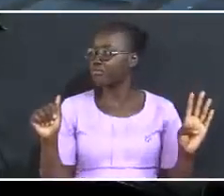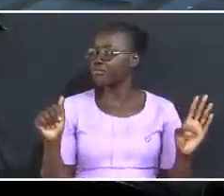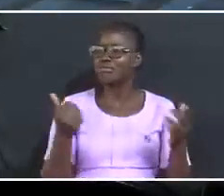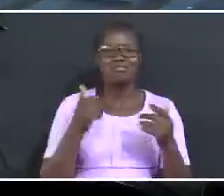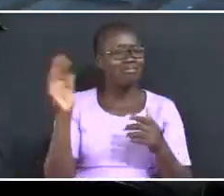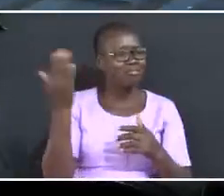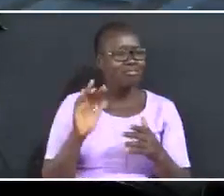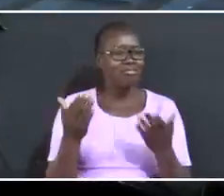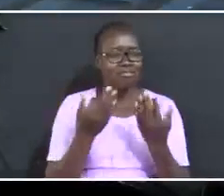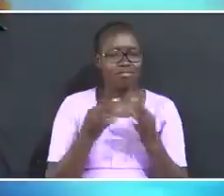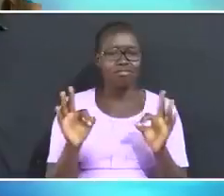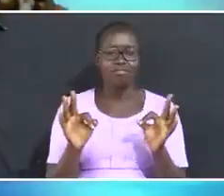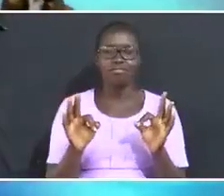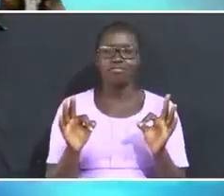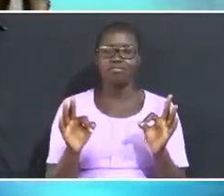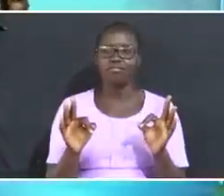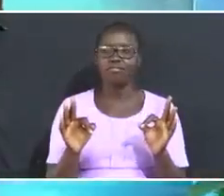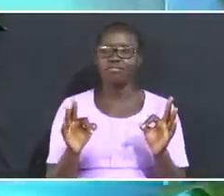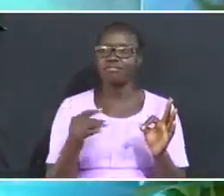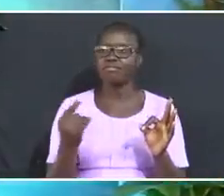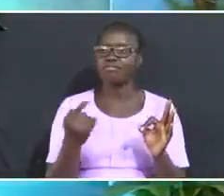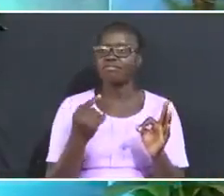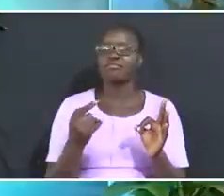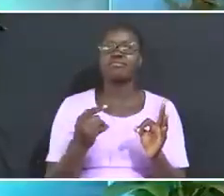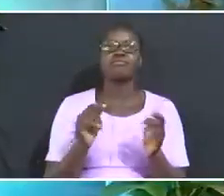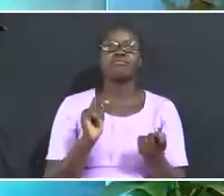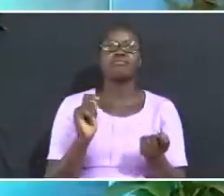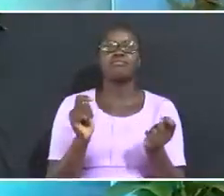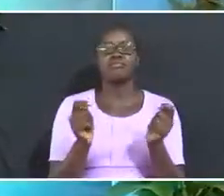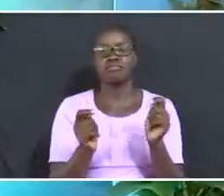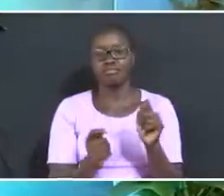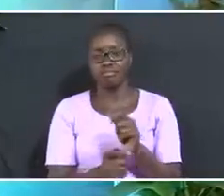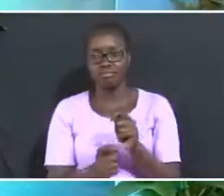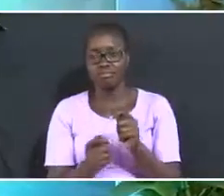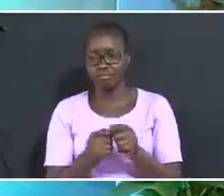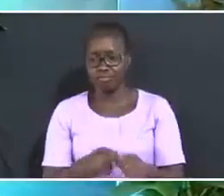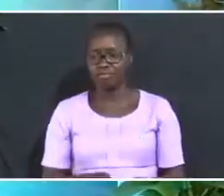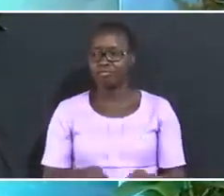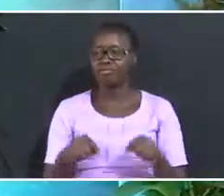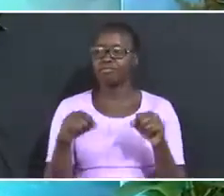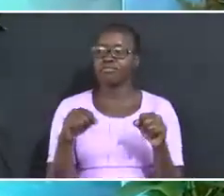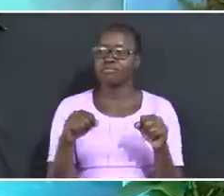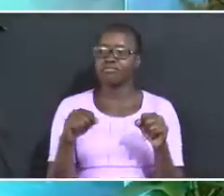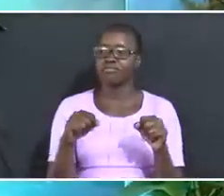free. You only change the masters.